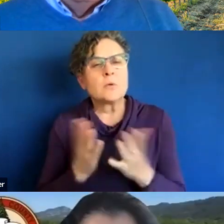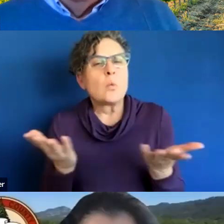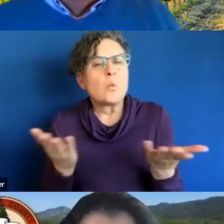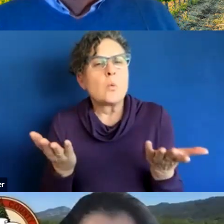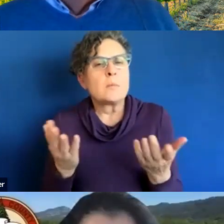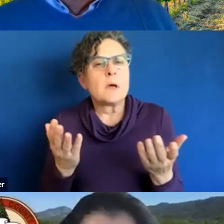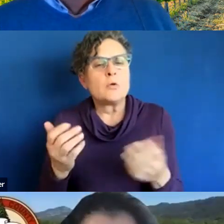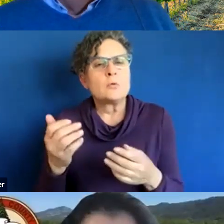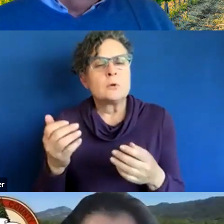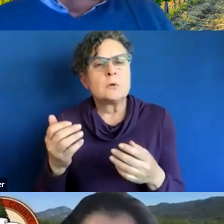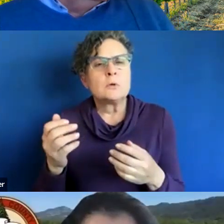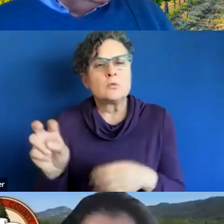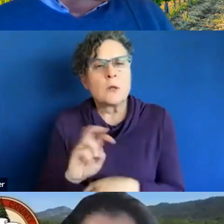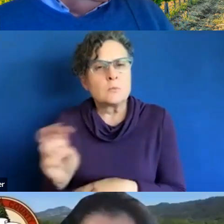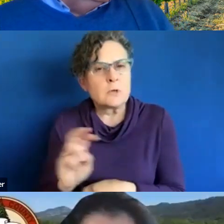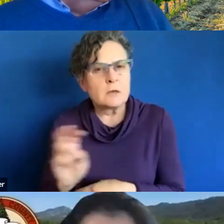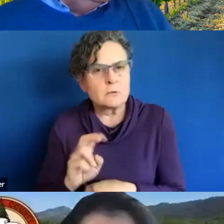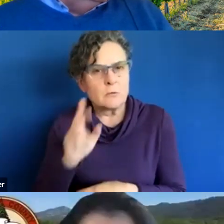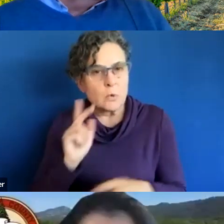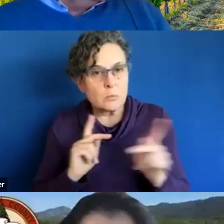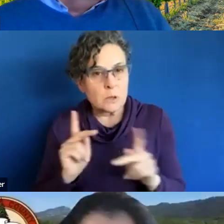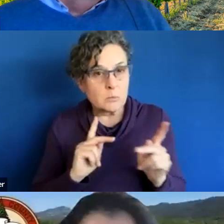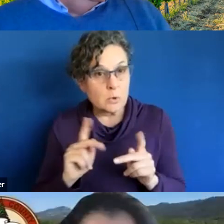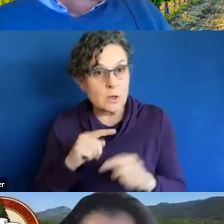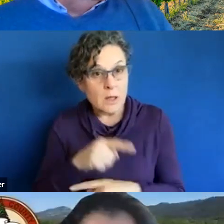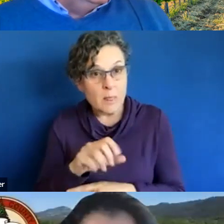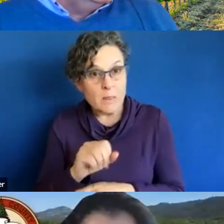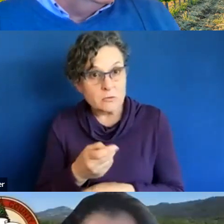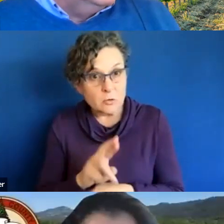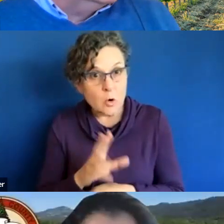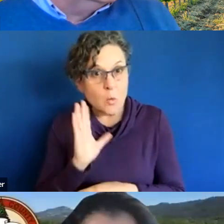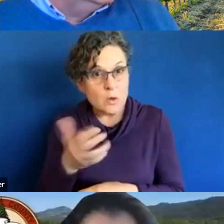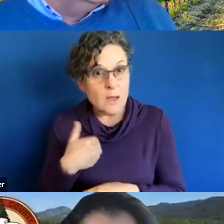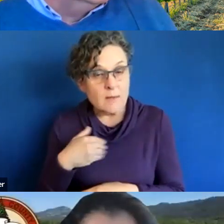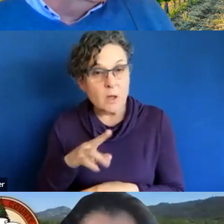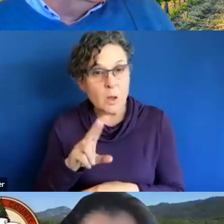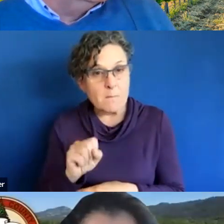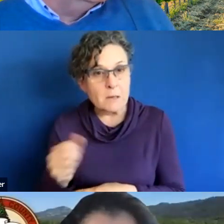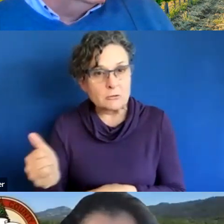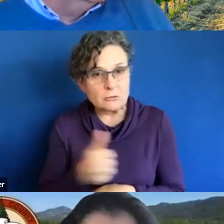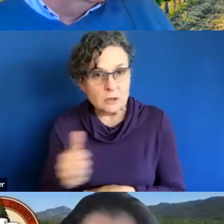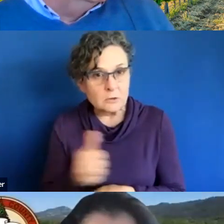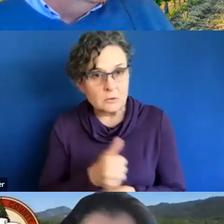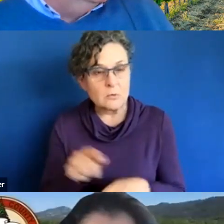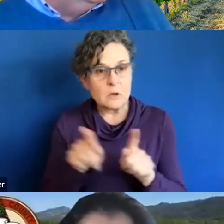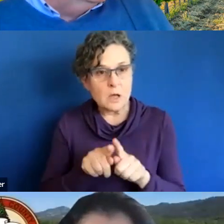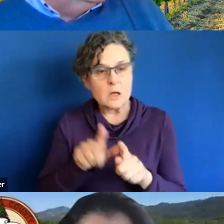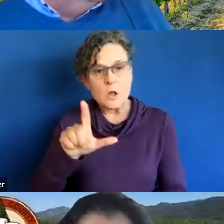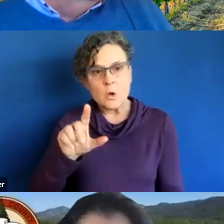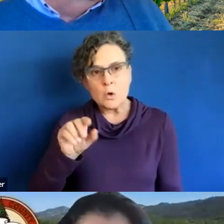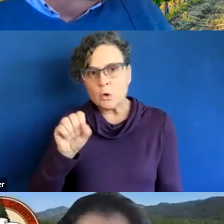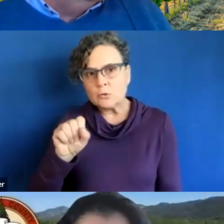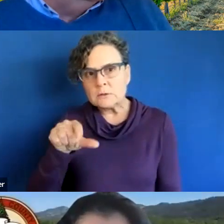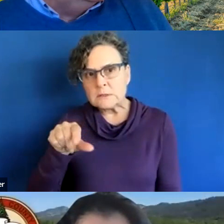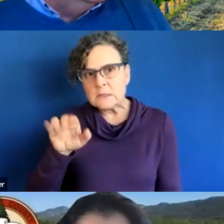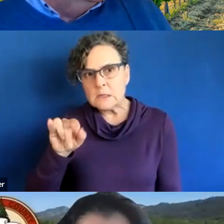at these shelter sites? Will there be a shuttle like the Los Gilicos shelter?